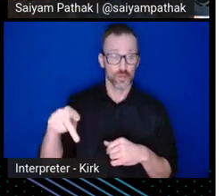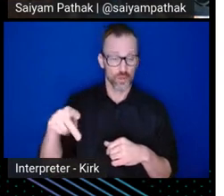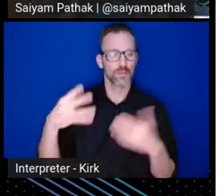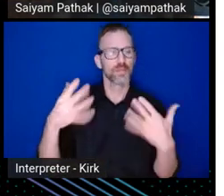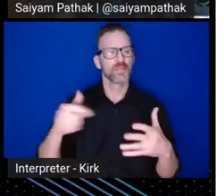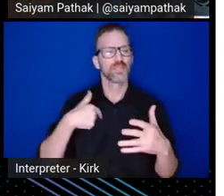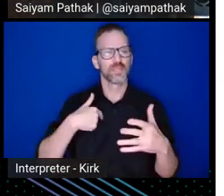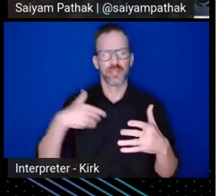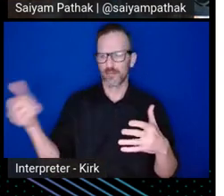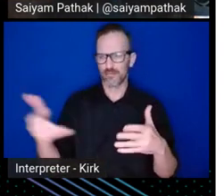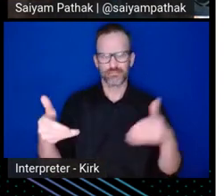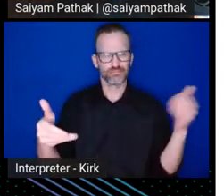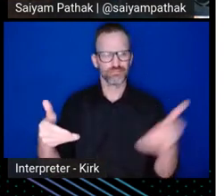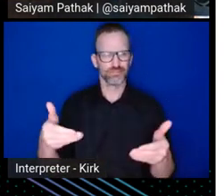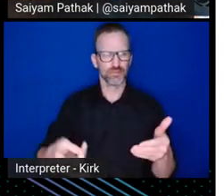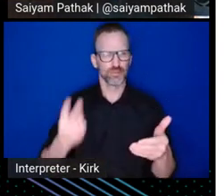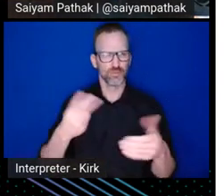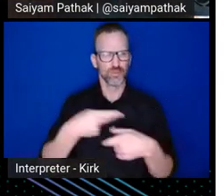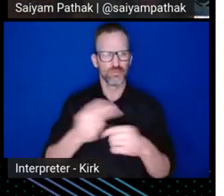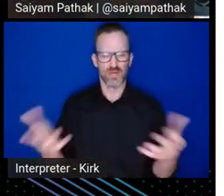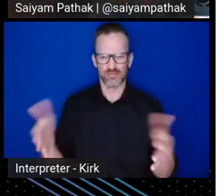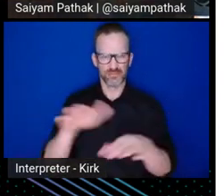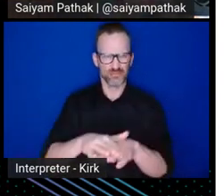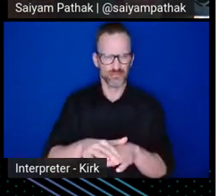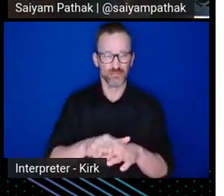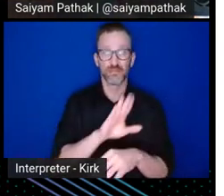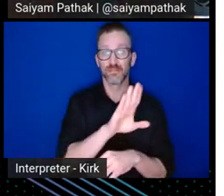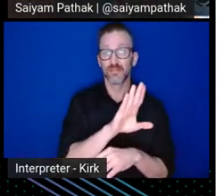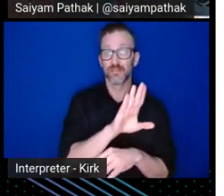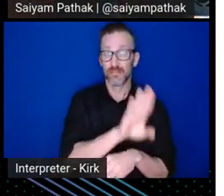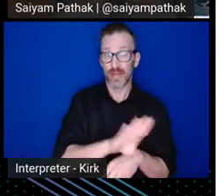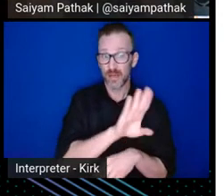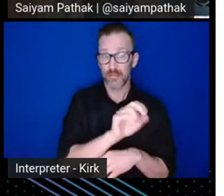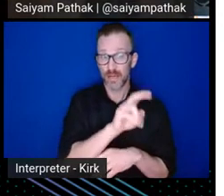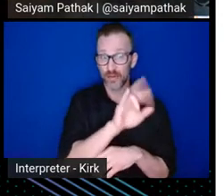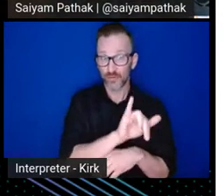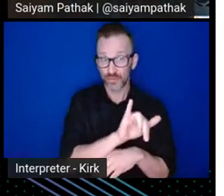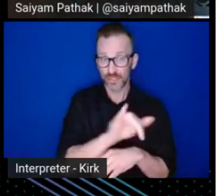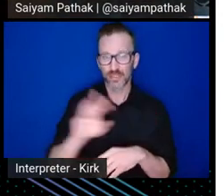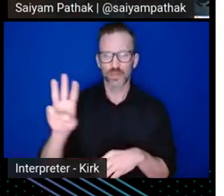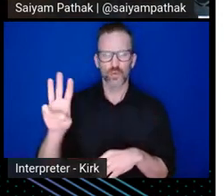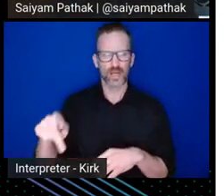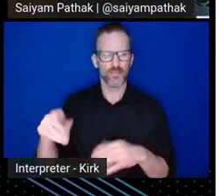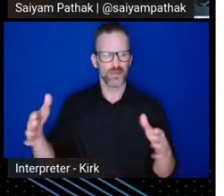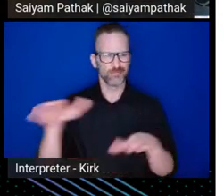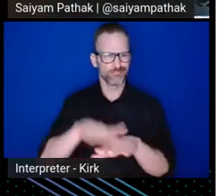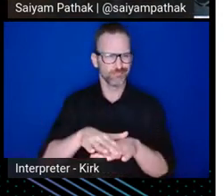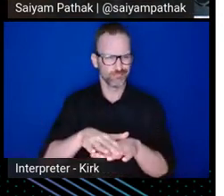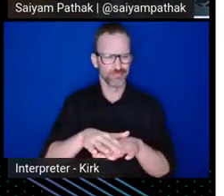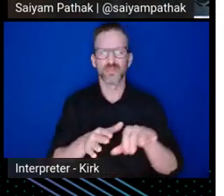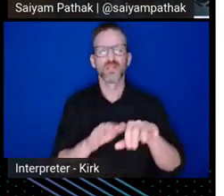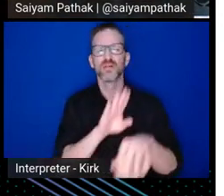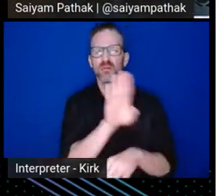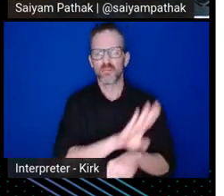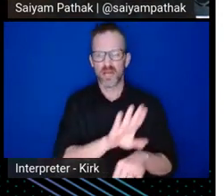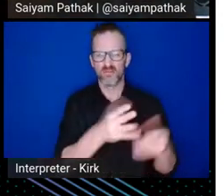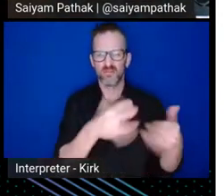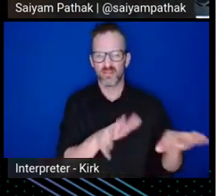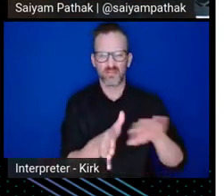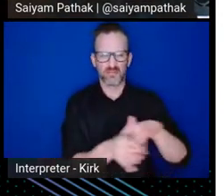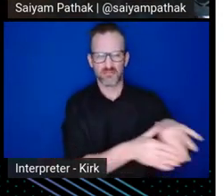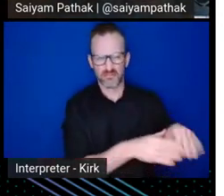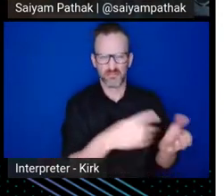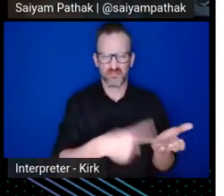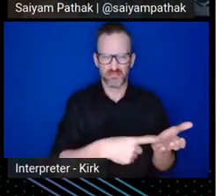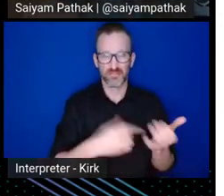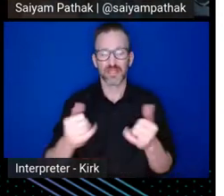at together, which were Waypoint and Boundary. We have heard about Boundary. Now let's talk more about Waypoint, which is solving